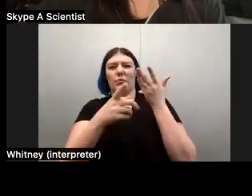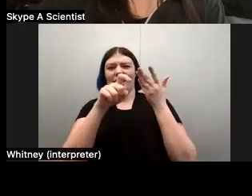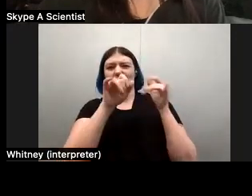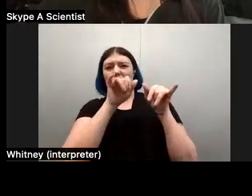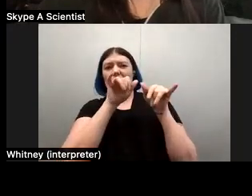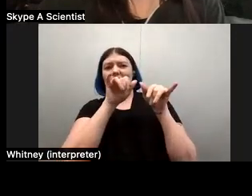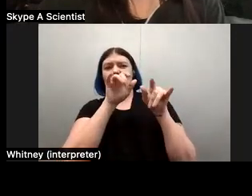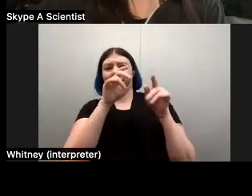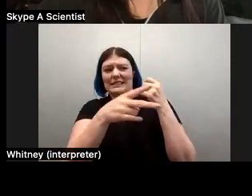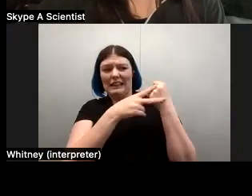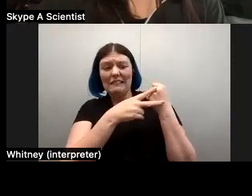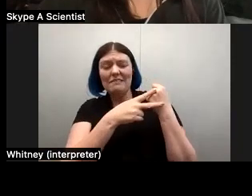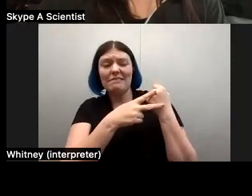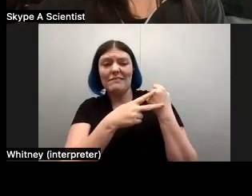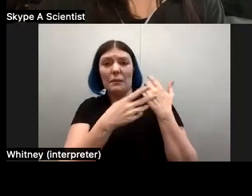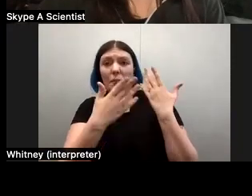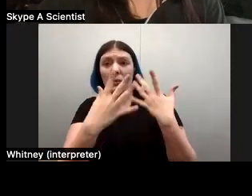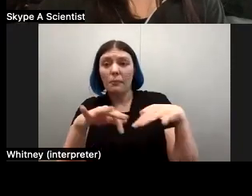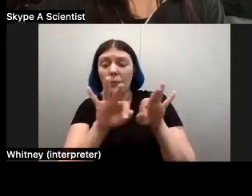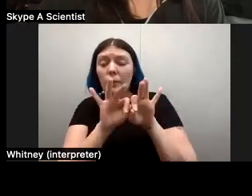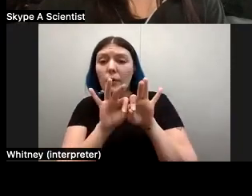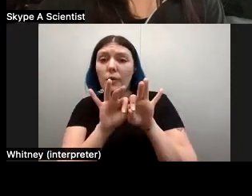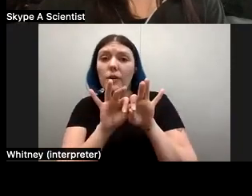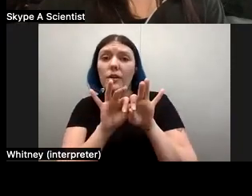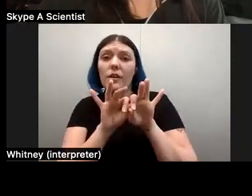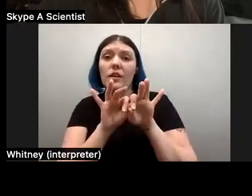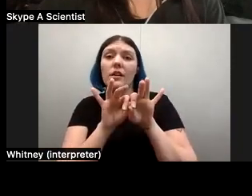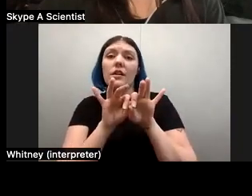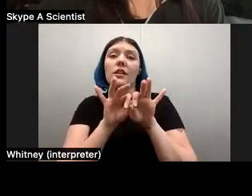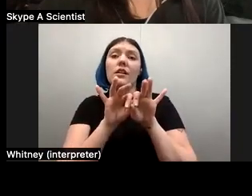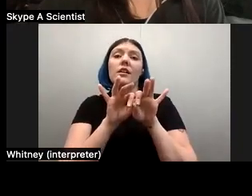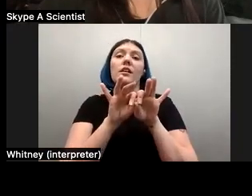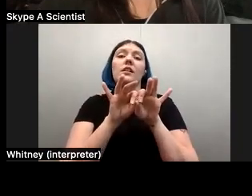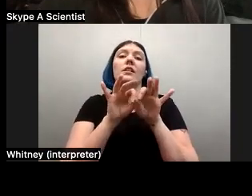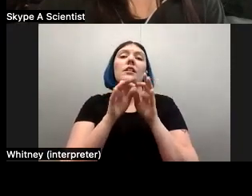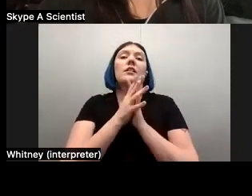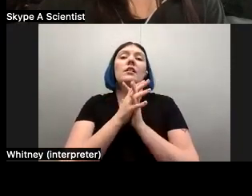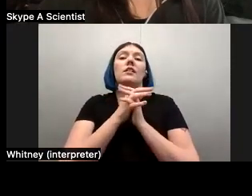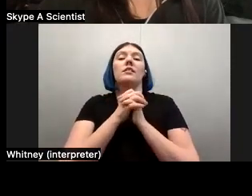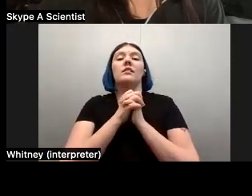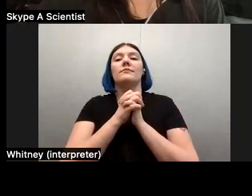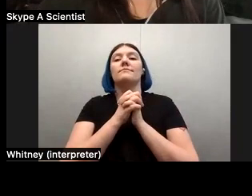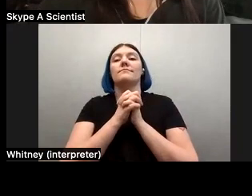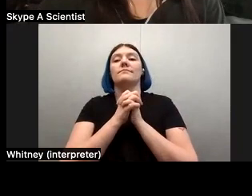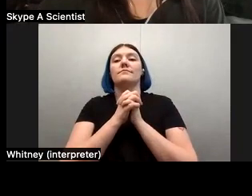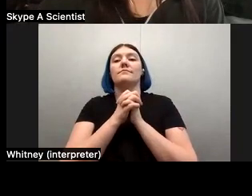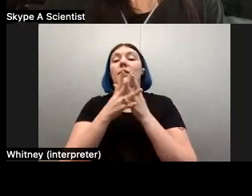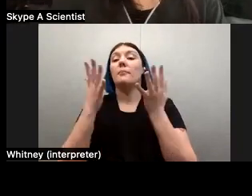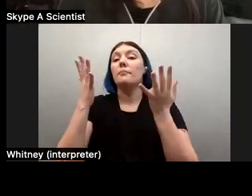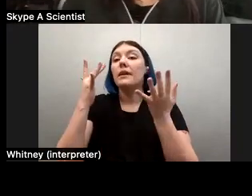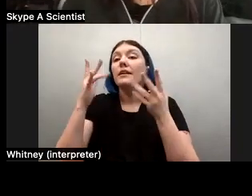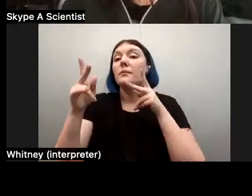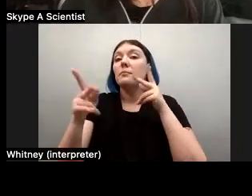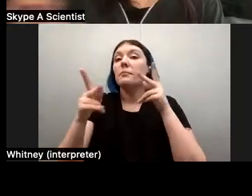these wetlands are actually important, and we should try to conserve them and preserve them. But because people had spent such a long